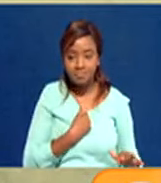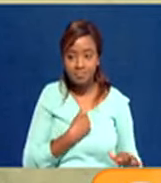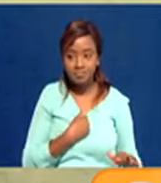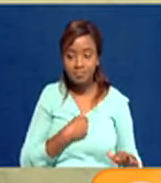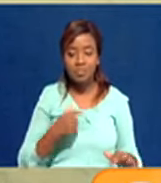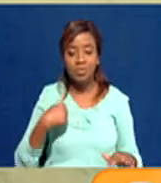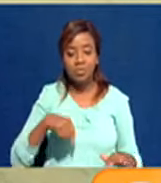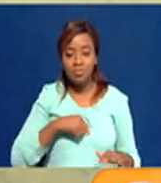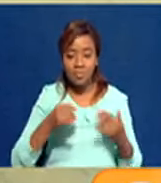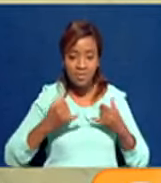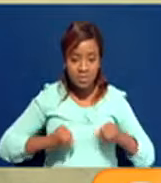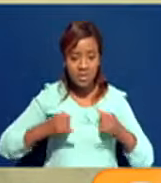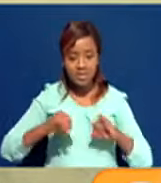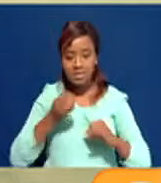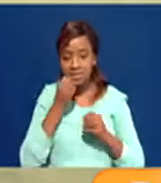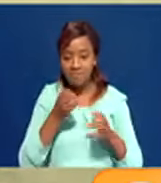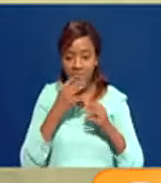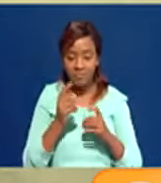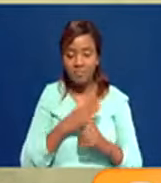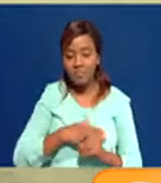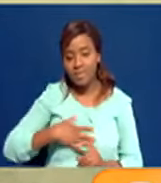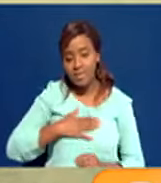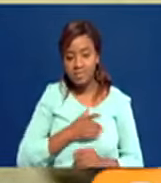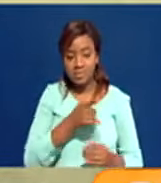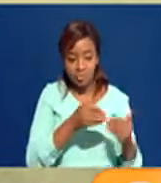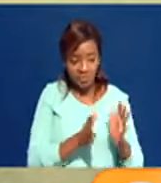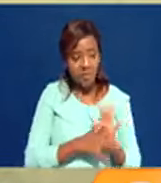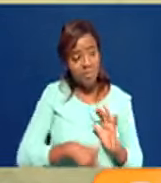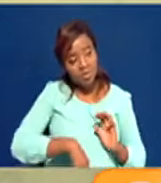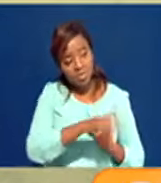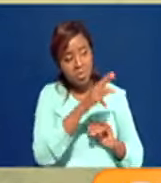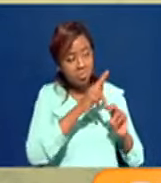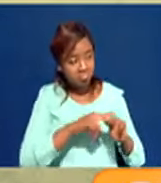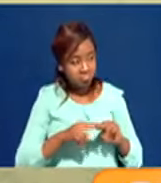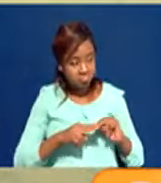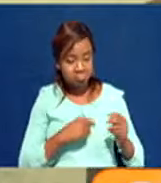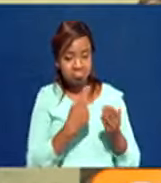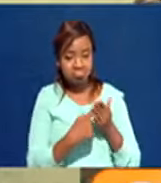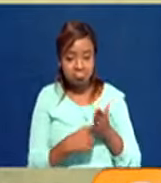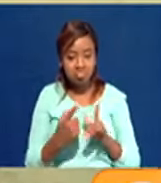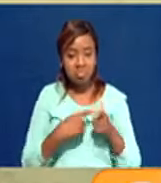Tuliongea, tukasema, nyinyi endeni mketi, alafu muelewane.